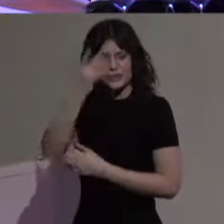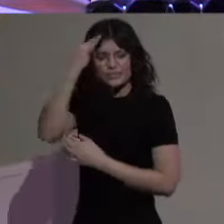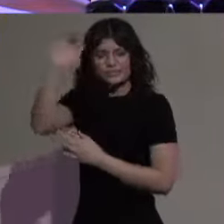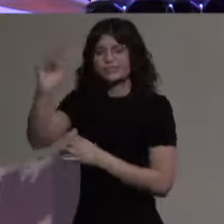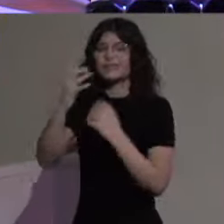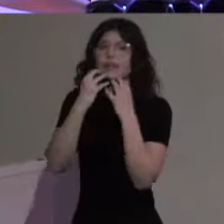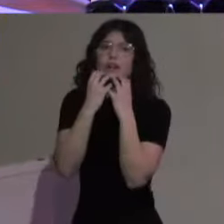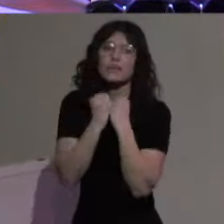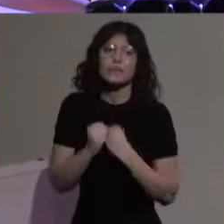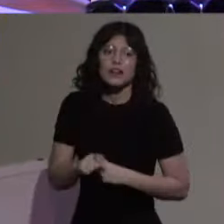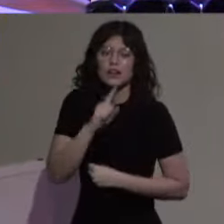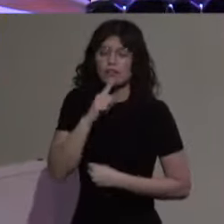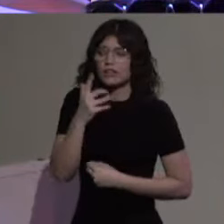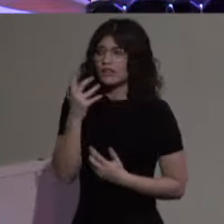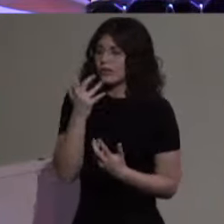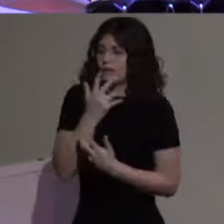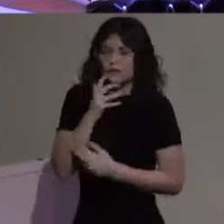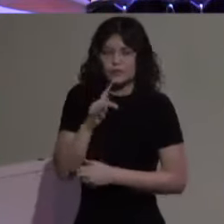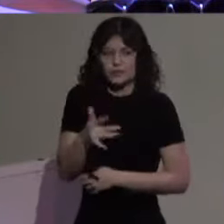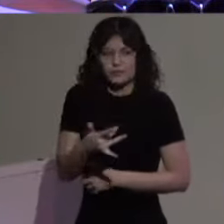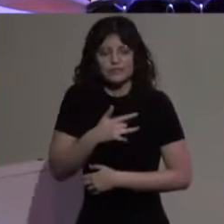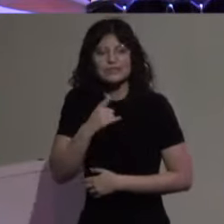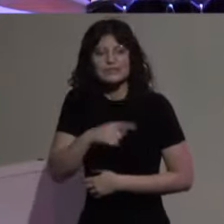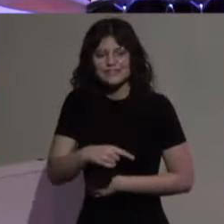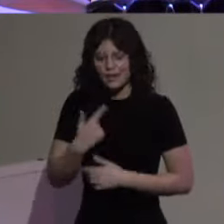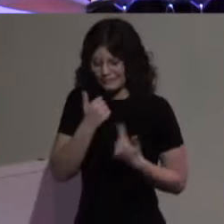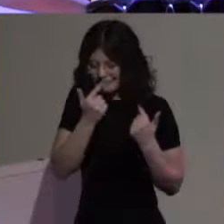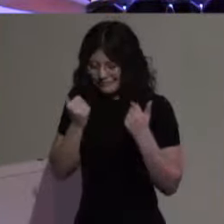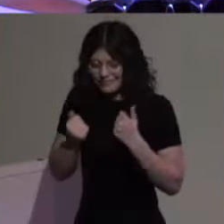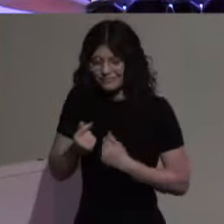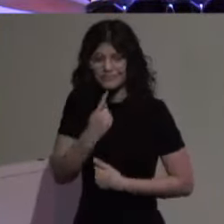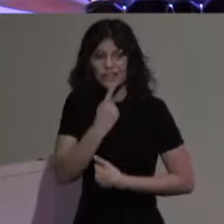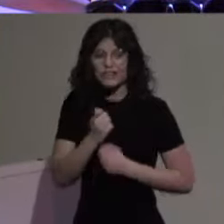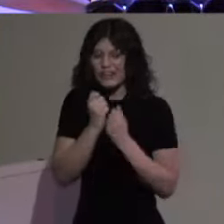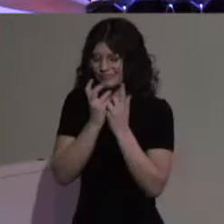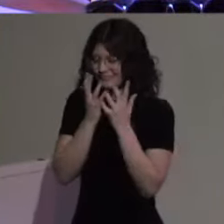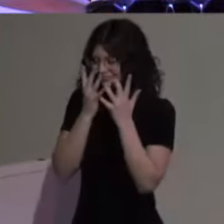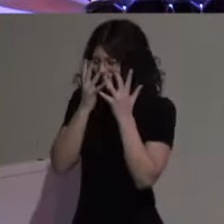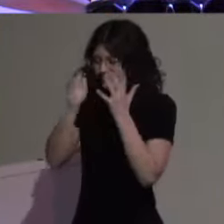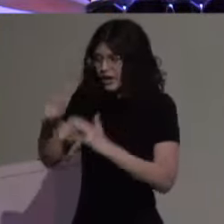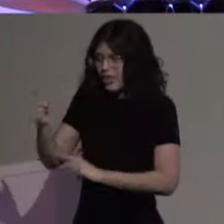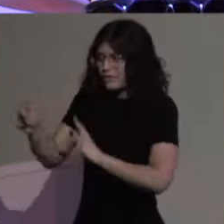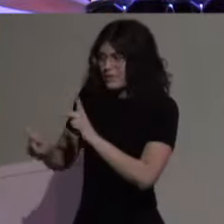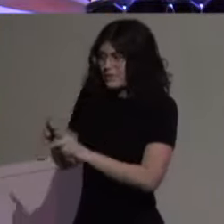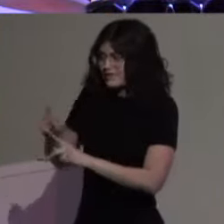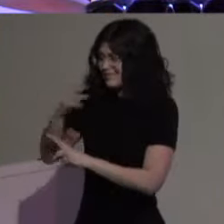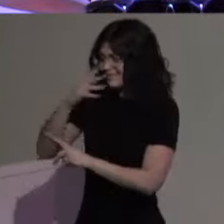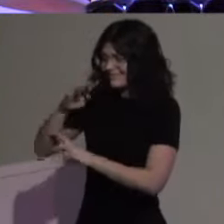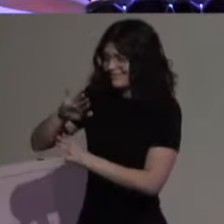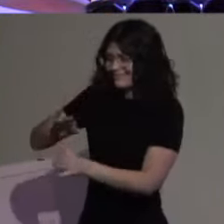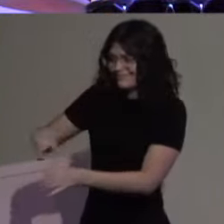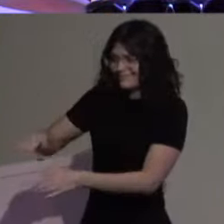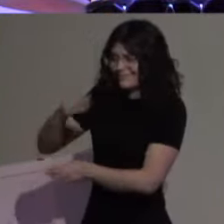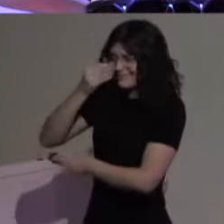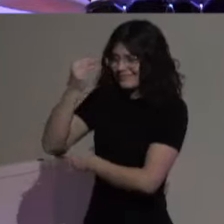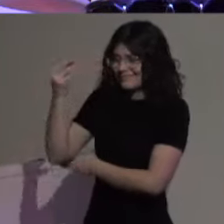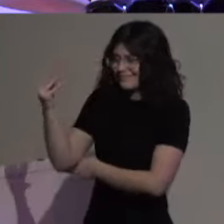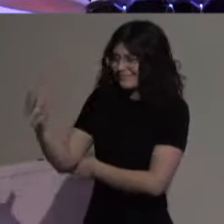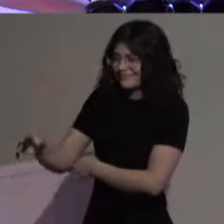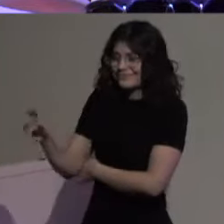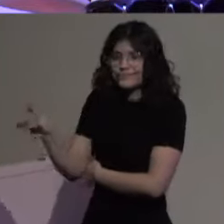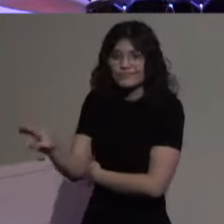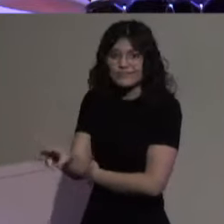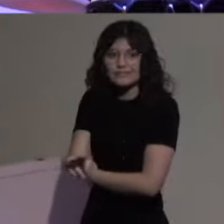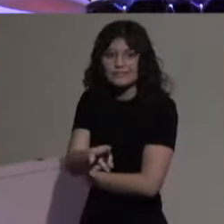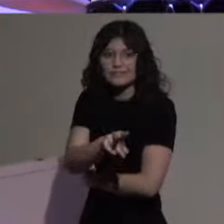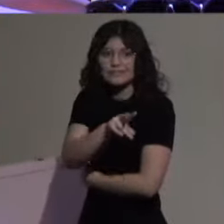You were so witty and so charming, swept me off my feet. You made me laugh, you made me blush, no one could compete. Oh, no one could compete.